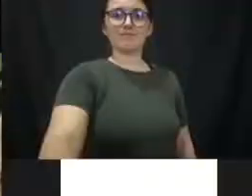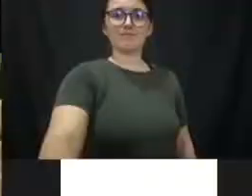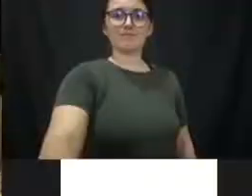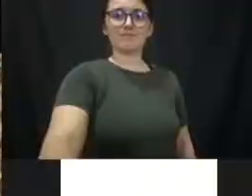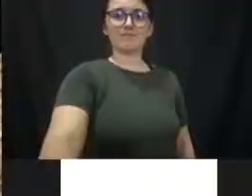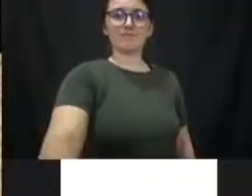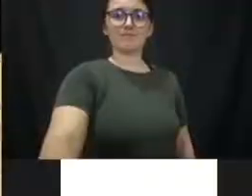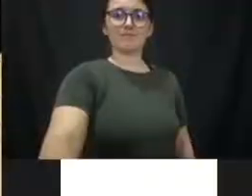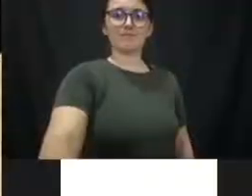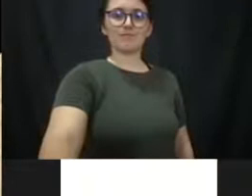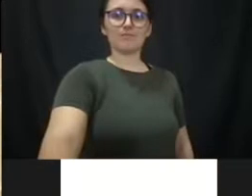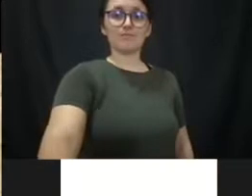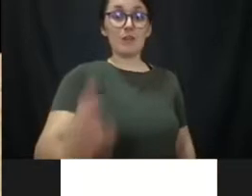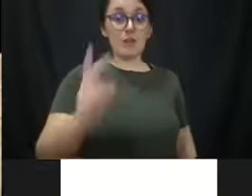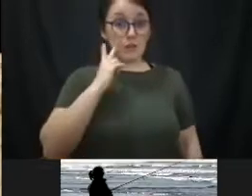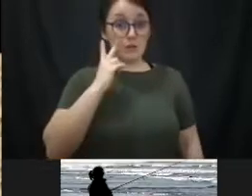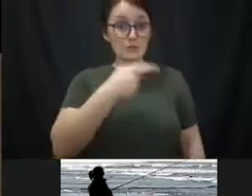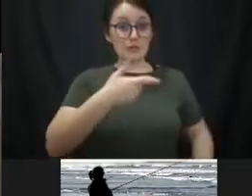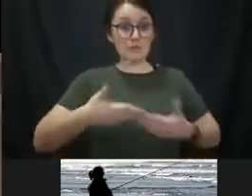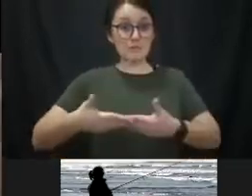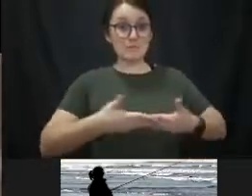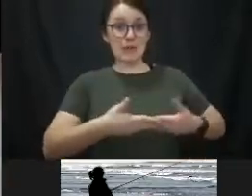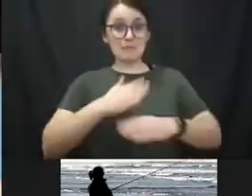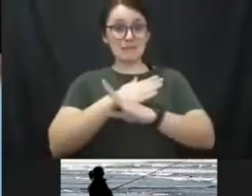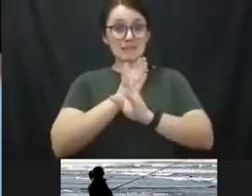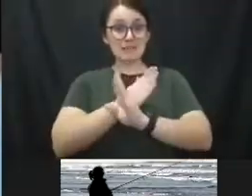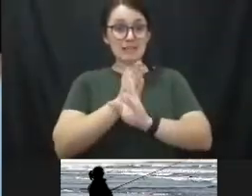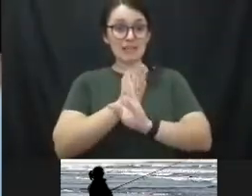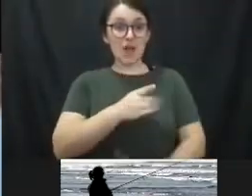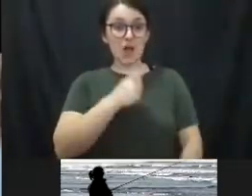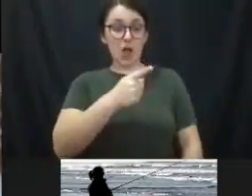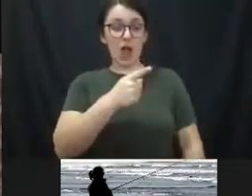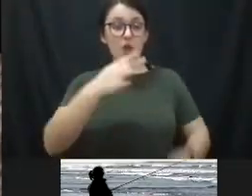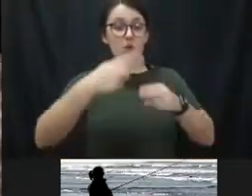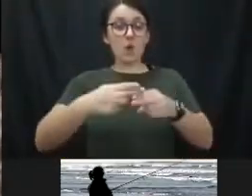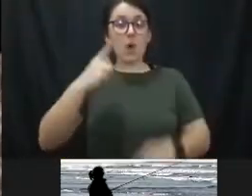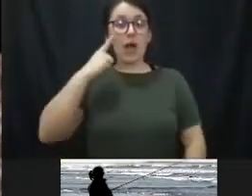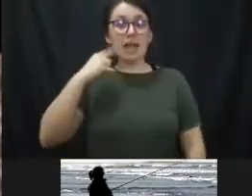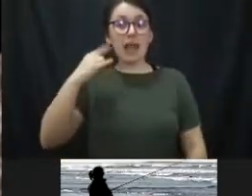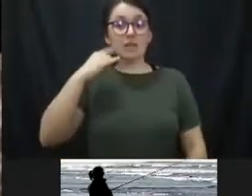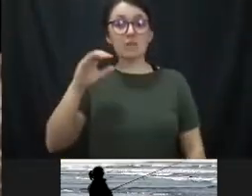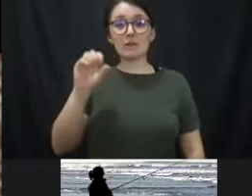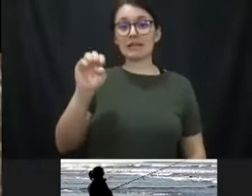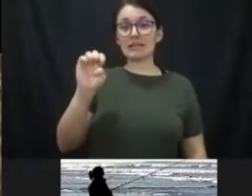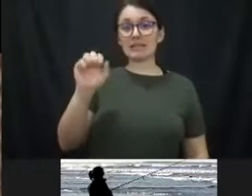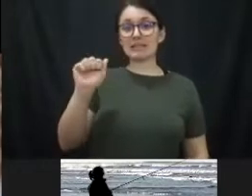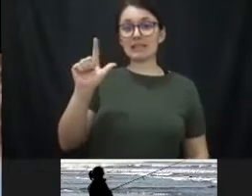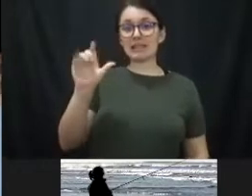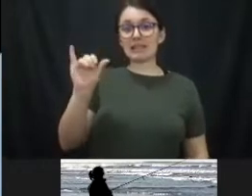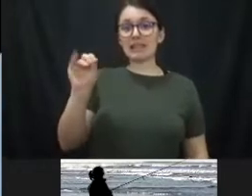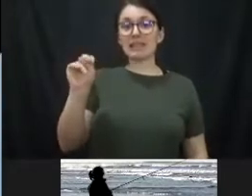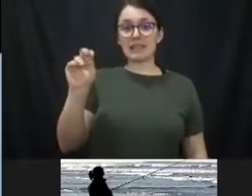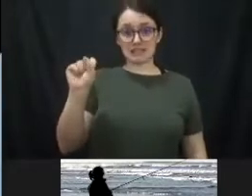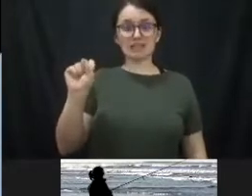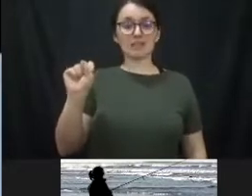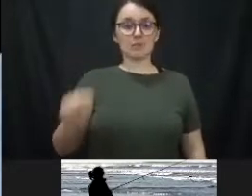There's the little baby. Then we're going to see California sea lions. Now, one more thing about California sea lion.